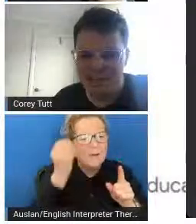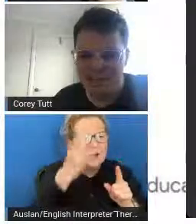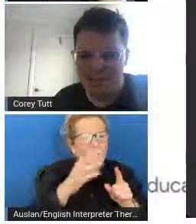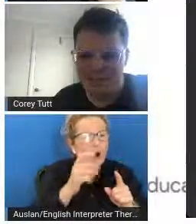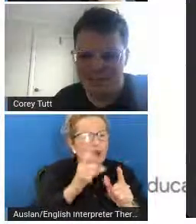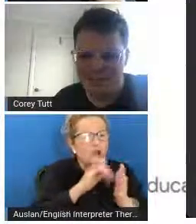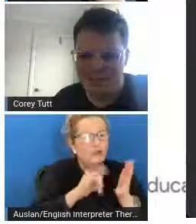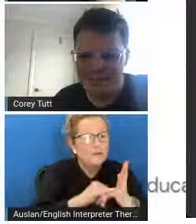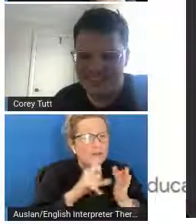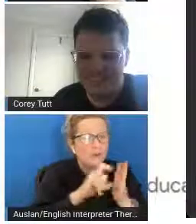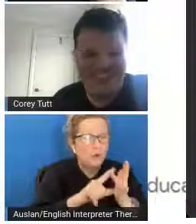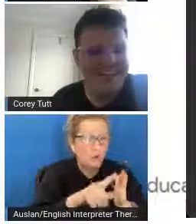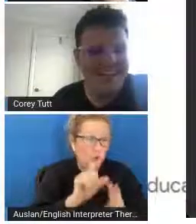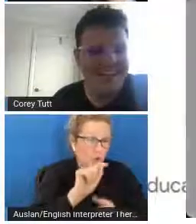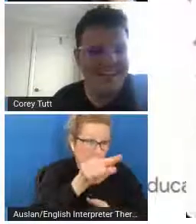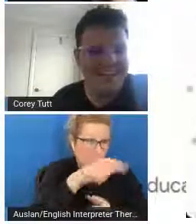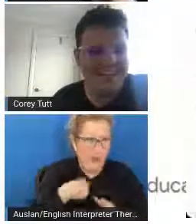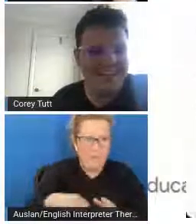Timothy Jones.